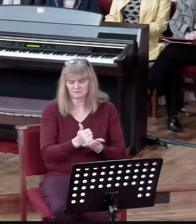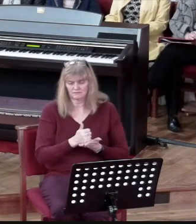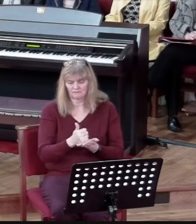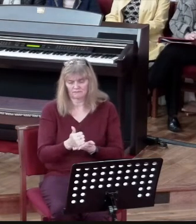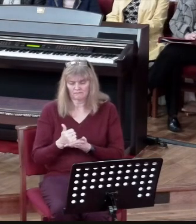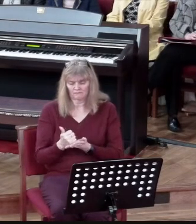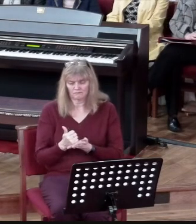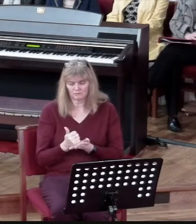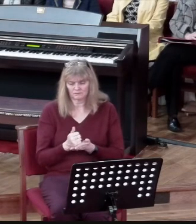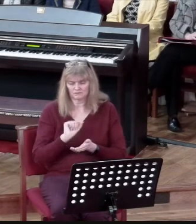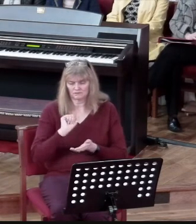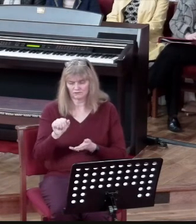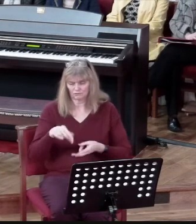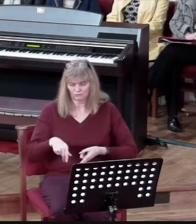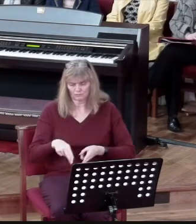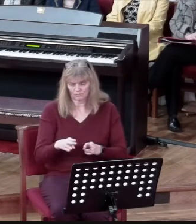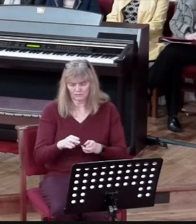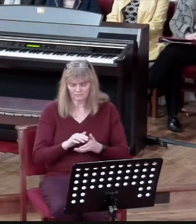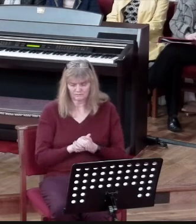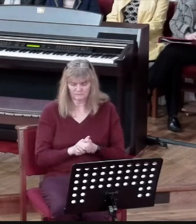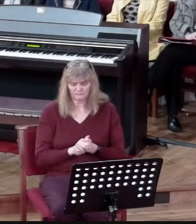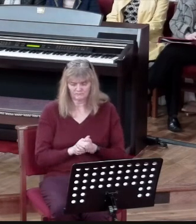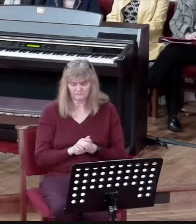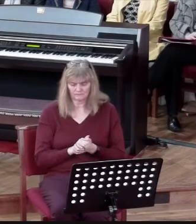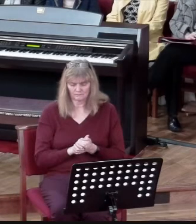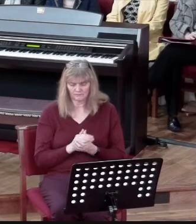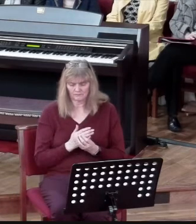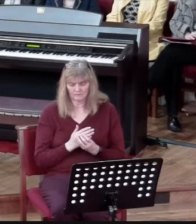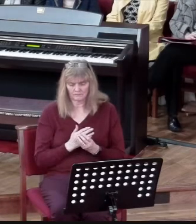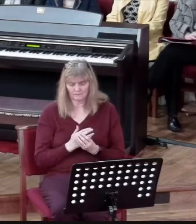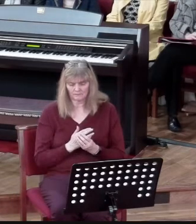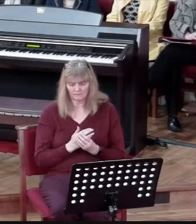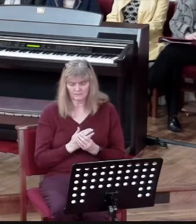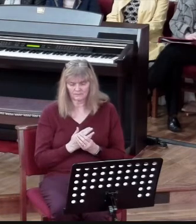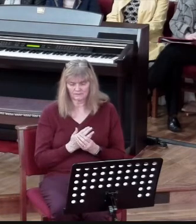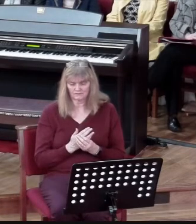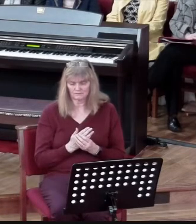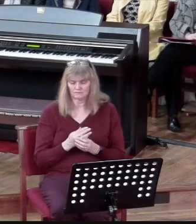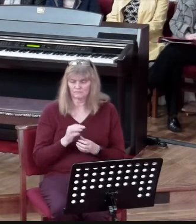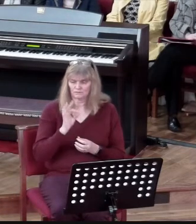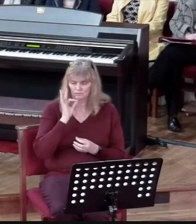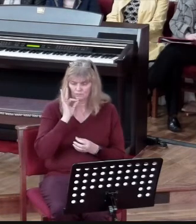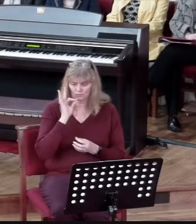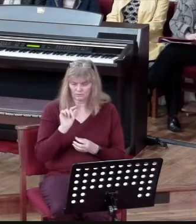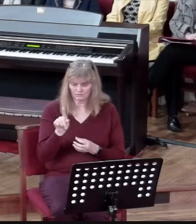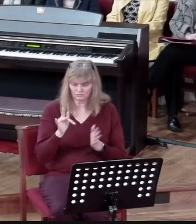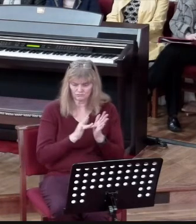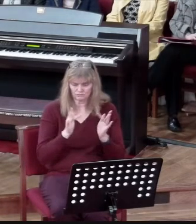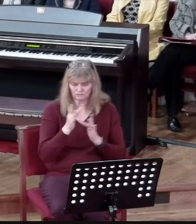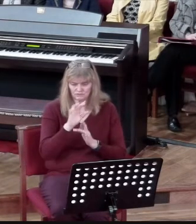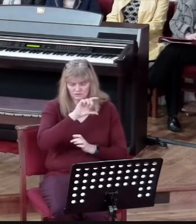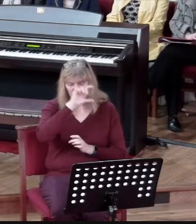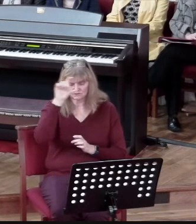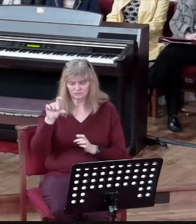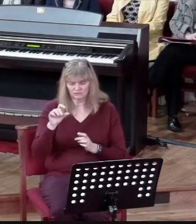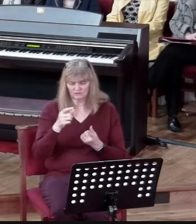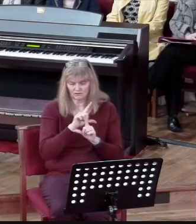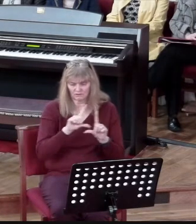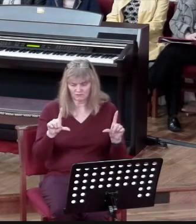be open to all that you would say. For we ask these things through Jesus Christ, our